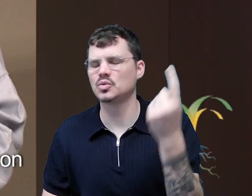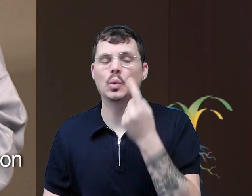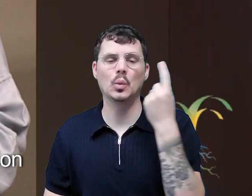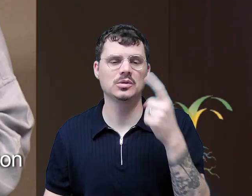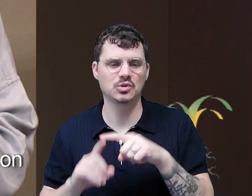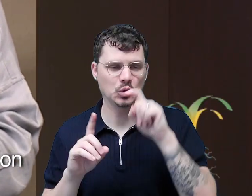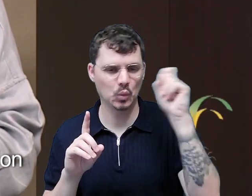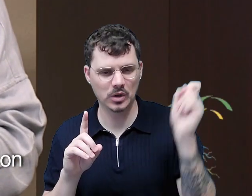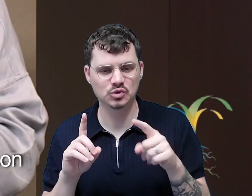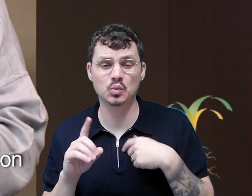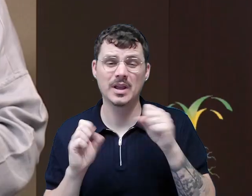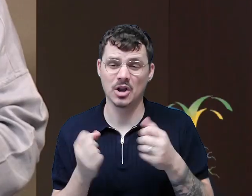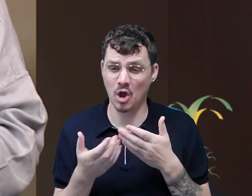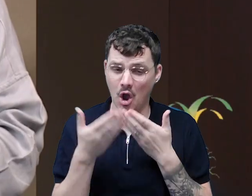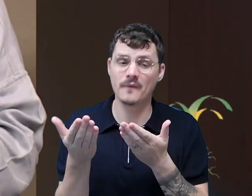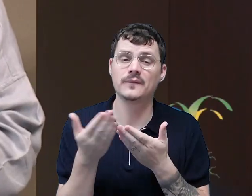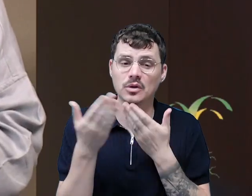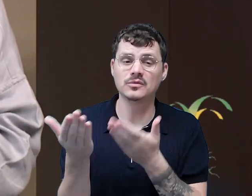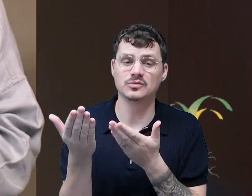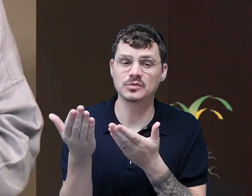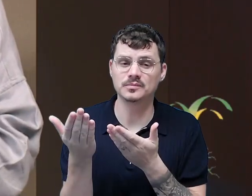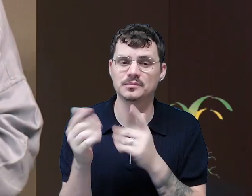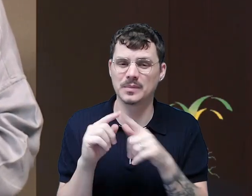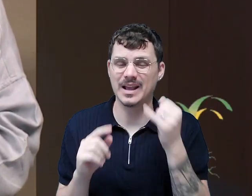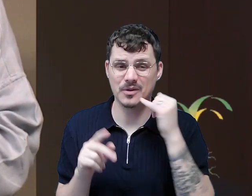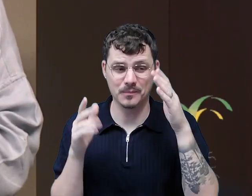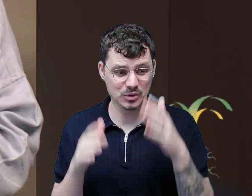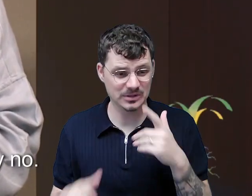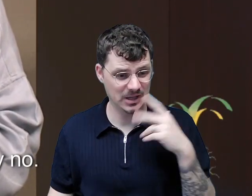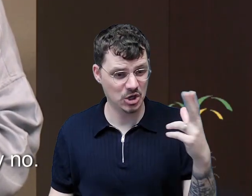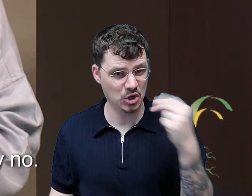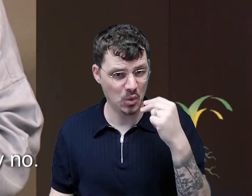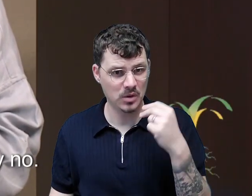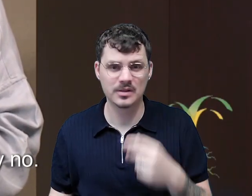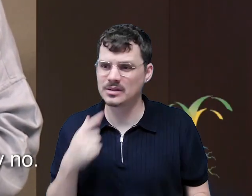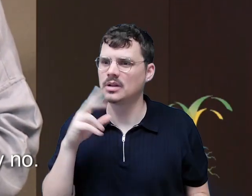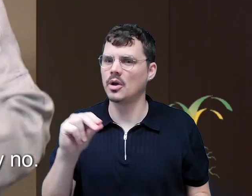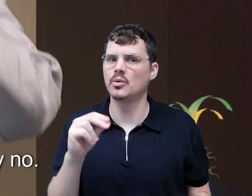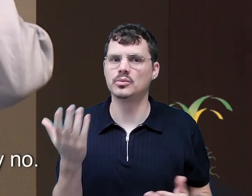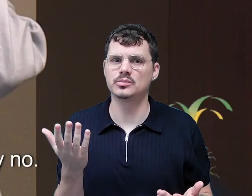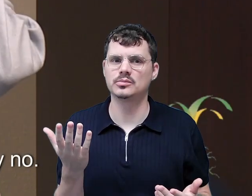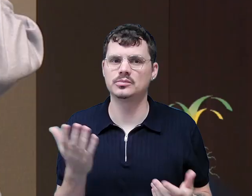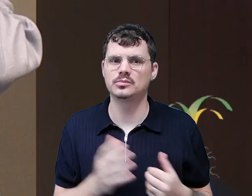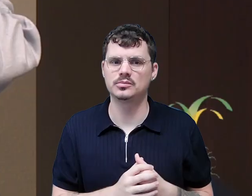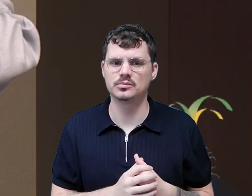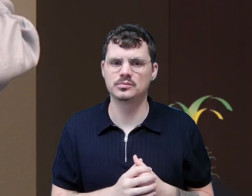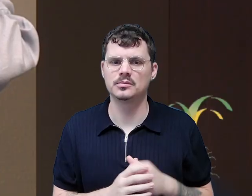And always the question, we can offer these things, but if a person says no, they say